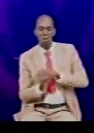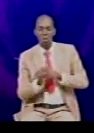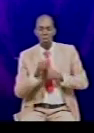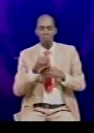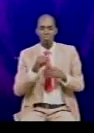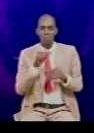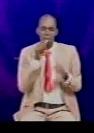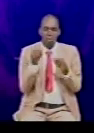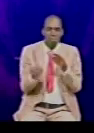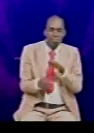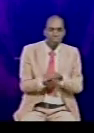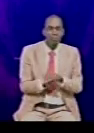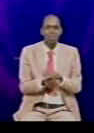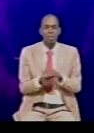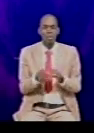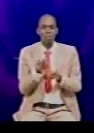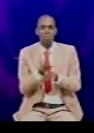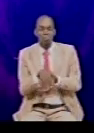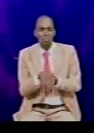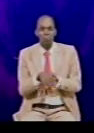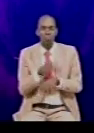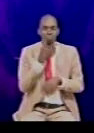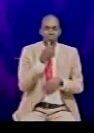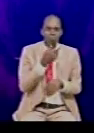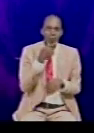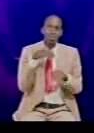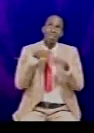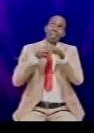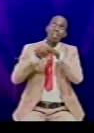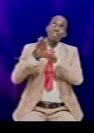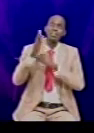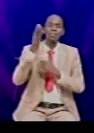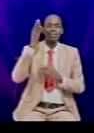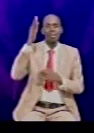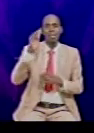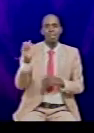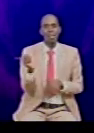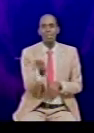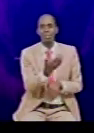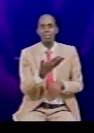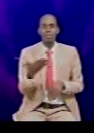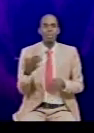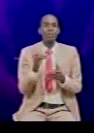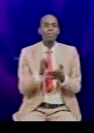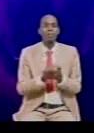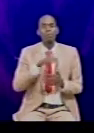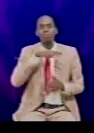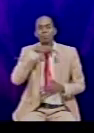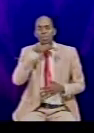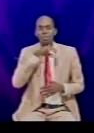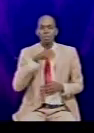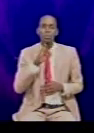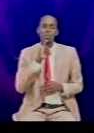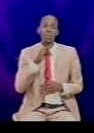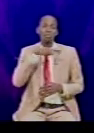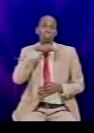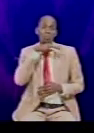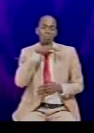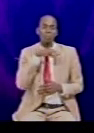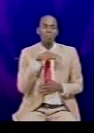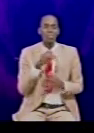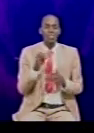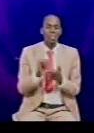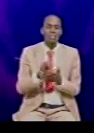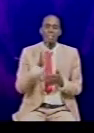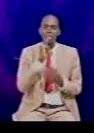circumstance, enter into it anything that defileth, that is